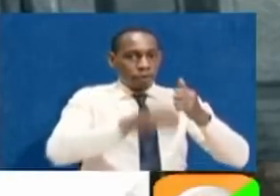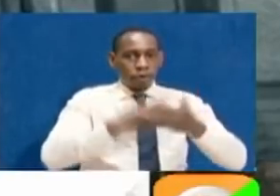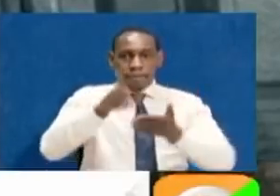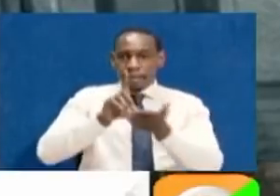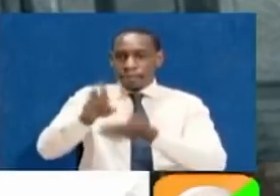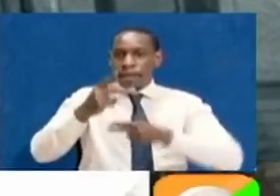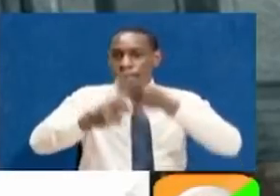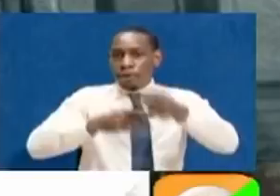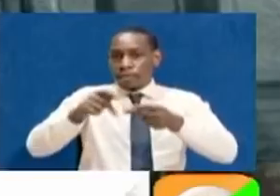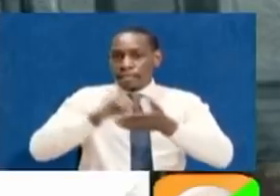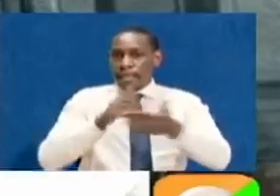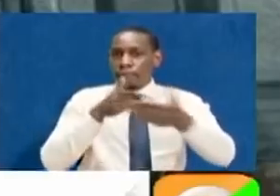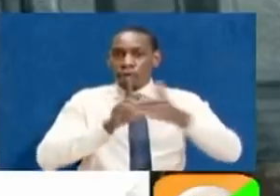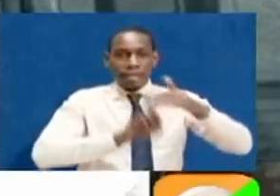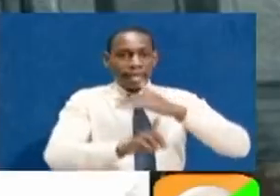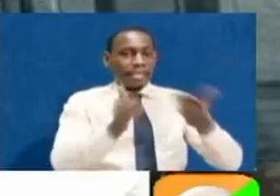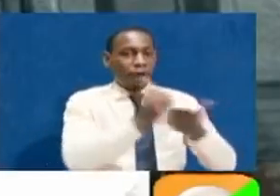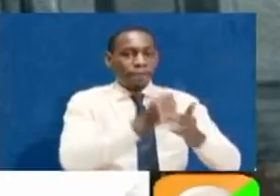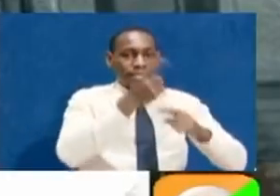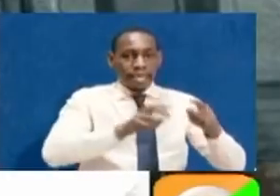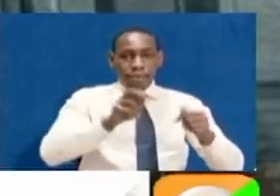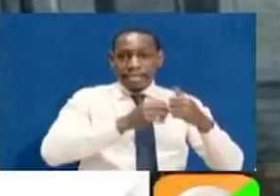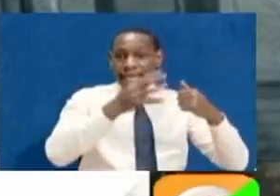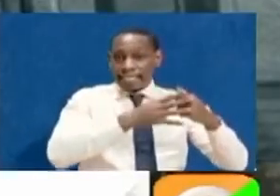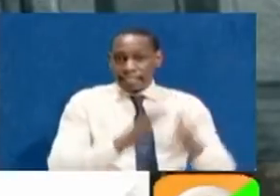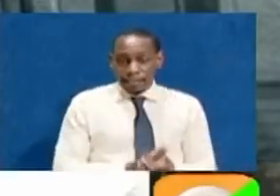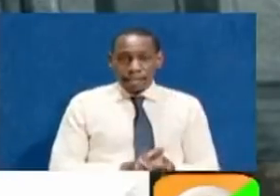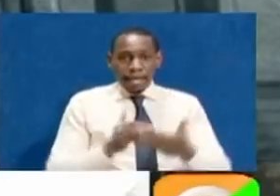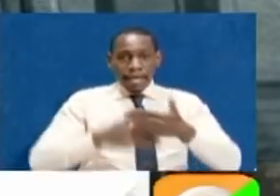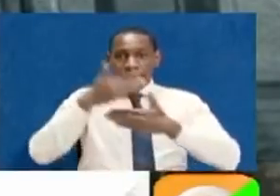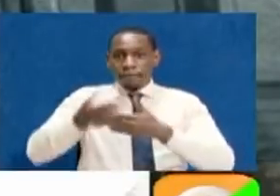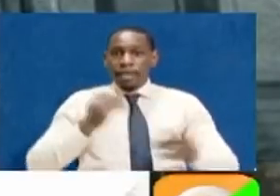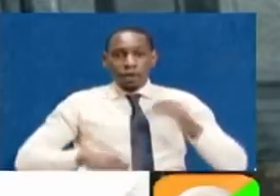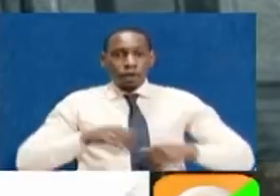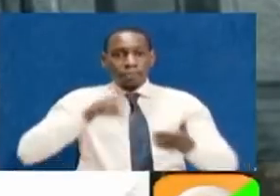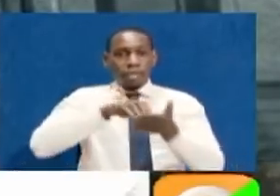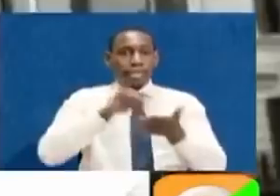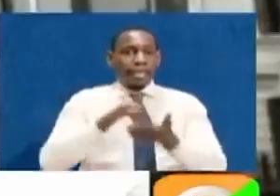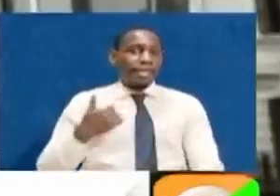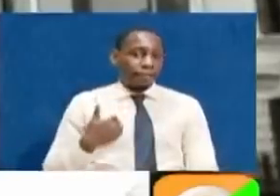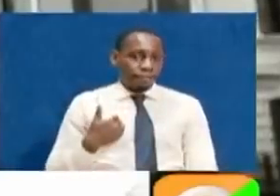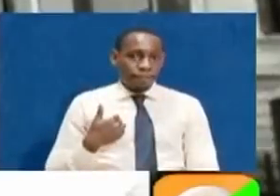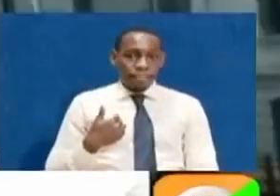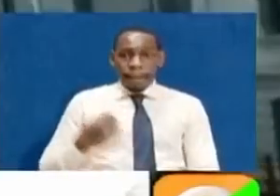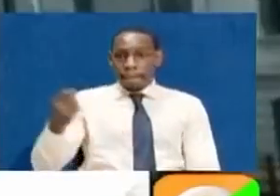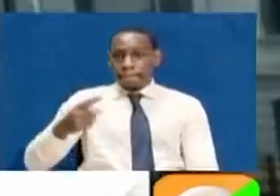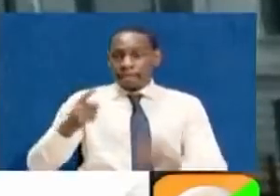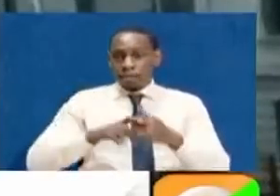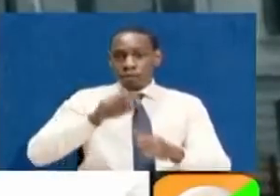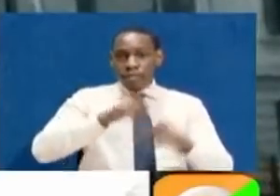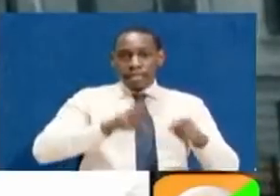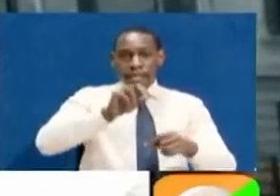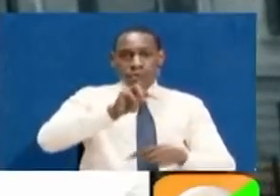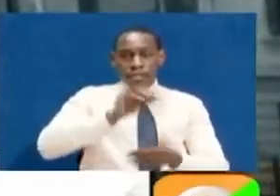impeachment process when he was barred from accessing his office in 2019, following a graft case he is facing. In June